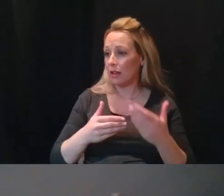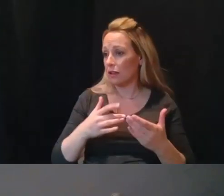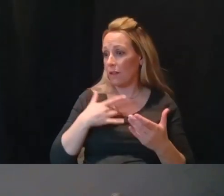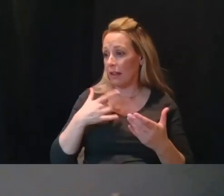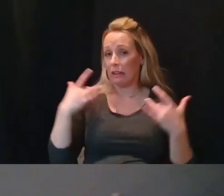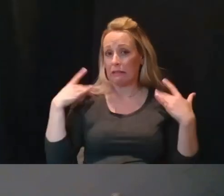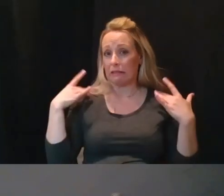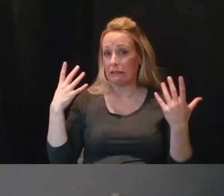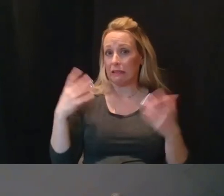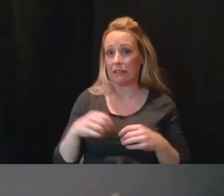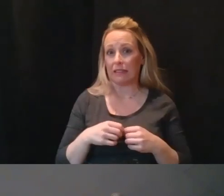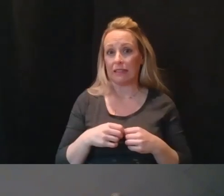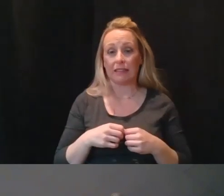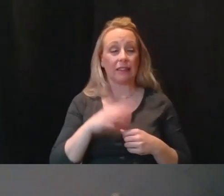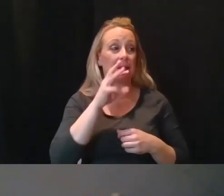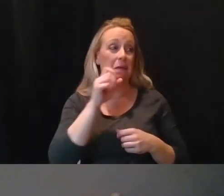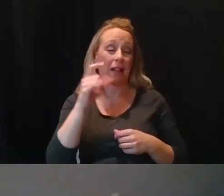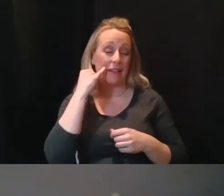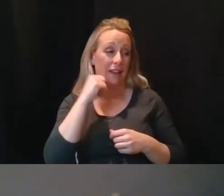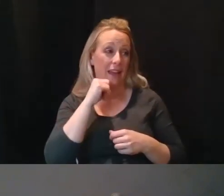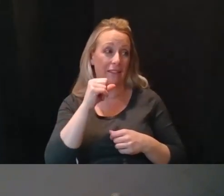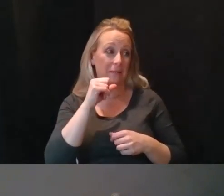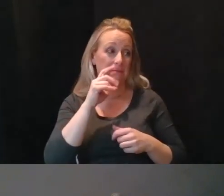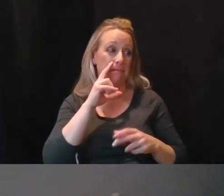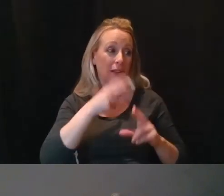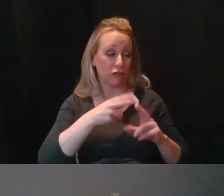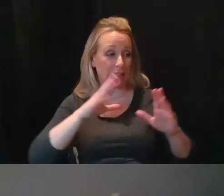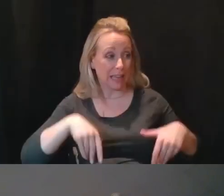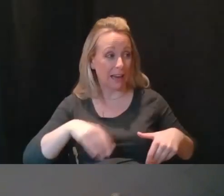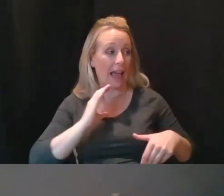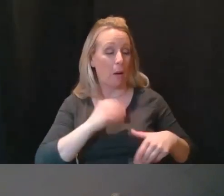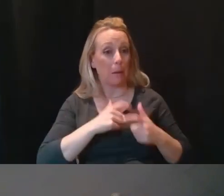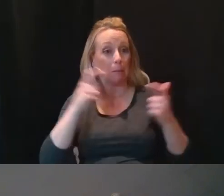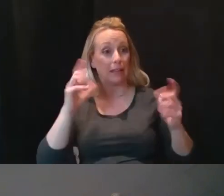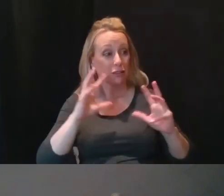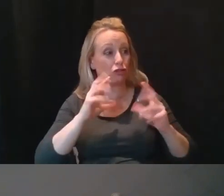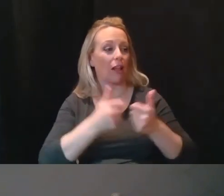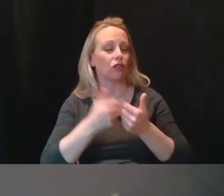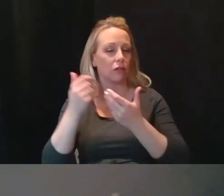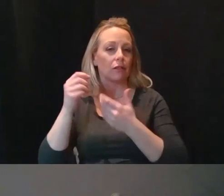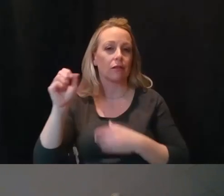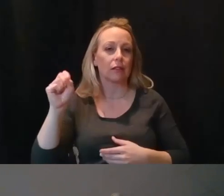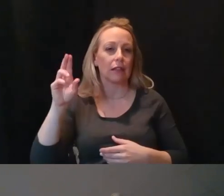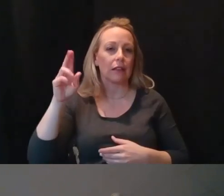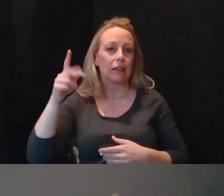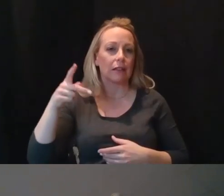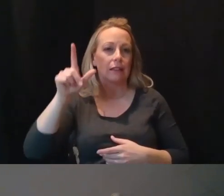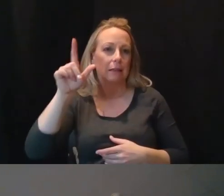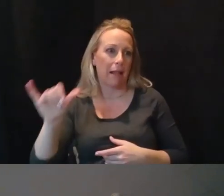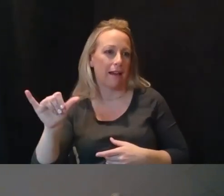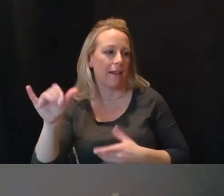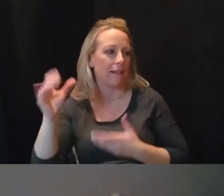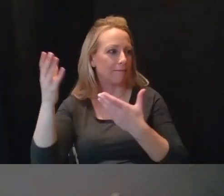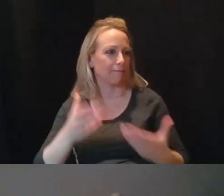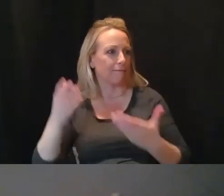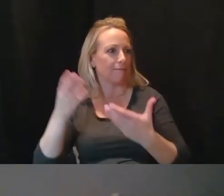hands? Well, if I haven't mentioned it already, our biggest challenge is the supply of vaccine. It's hard when we know everyone wants